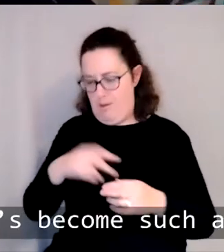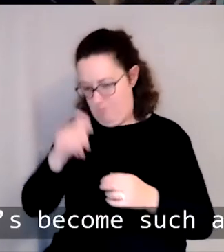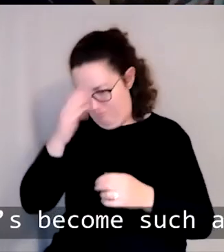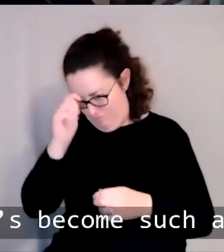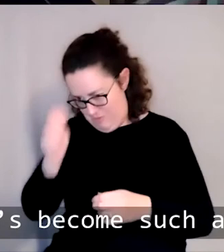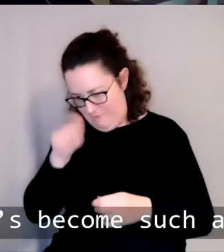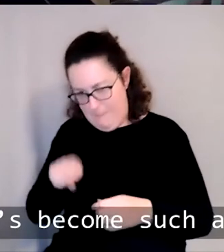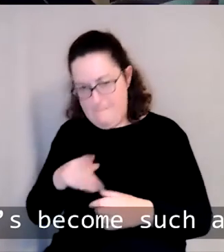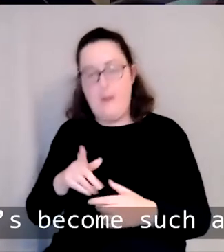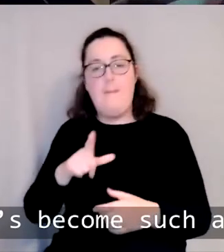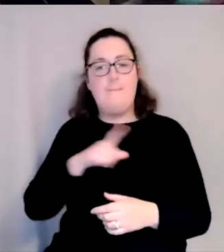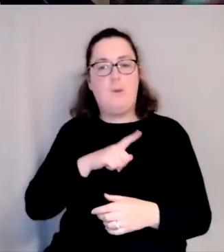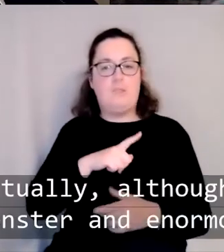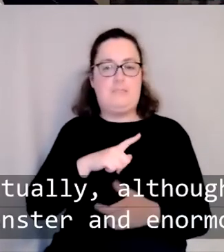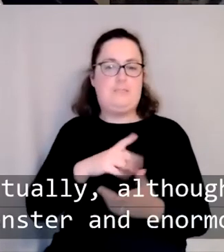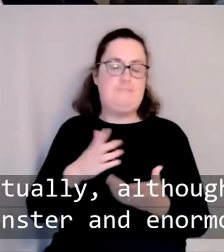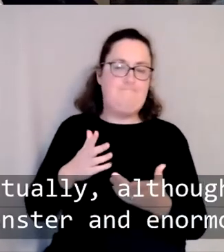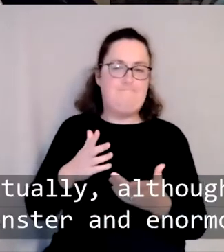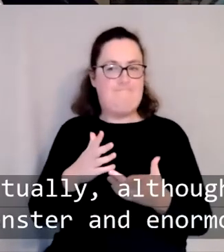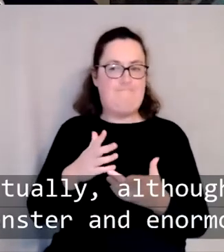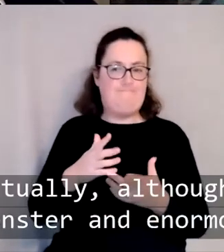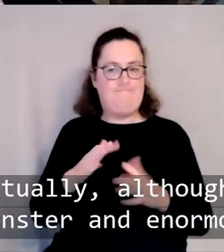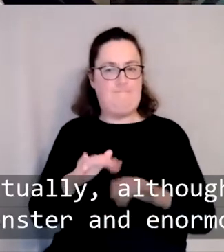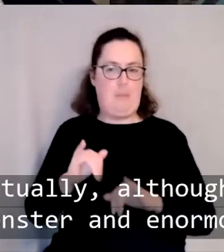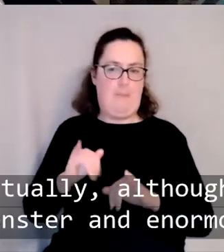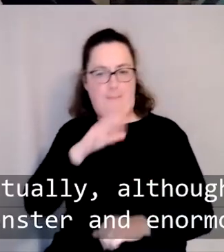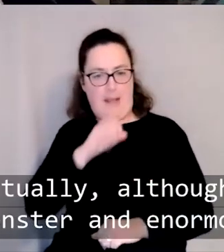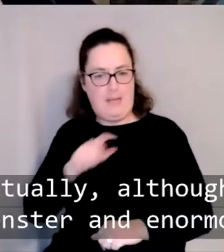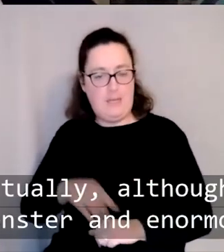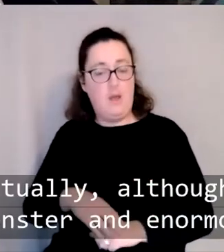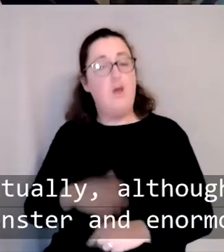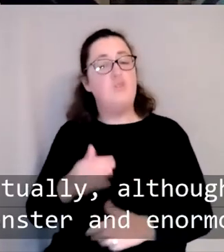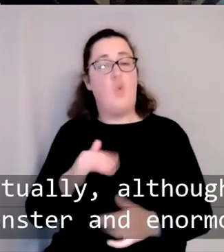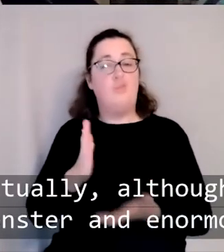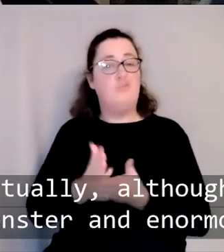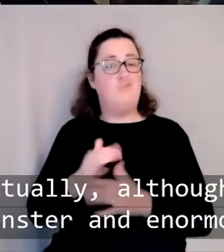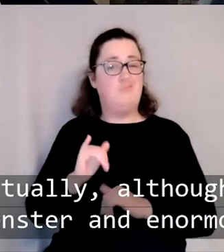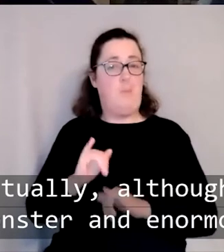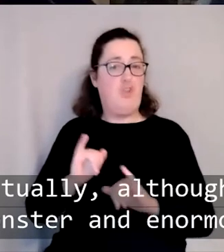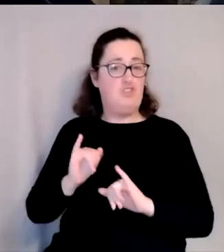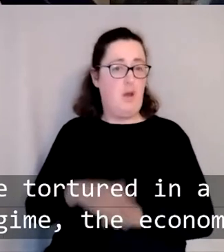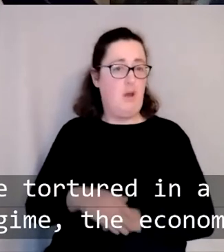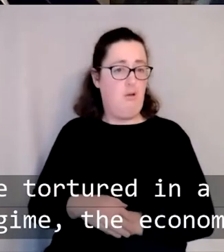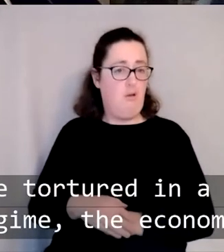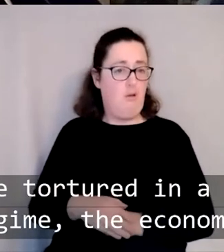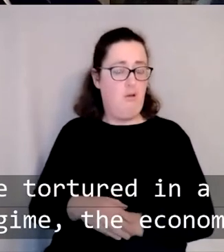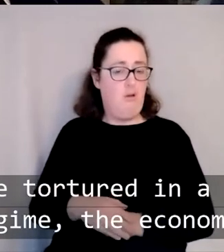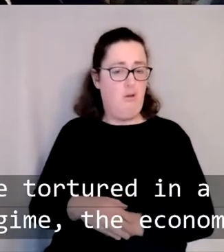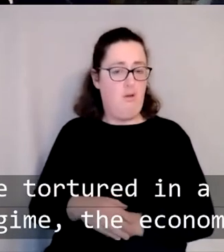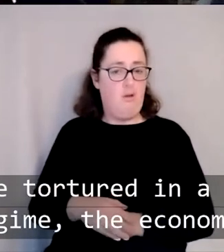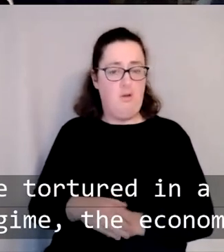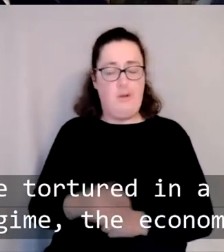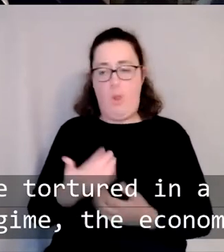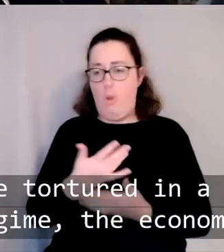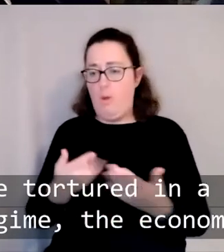he's become such a bogeyman. But actually, although he was a monster and enormous numbers of people tortured